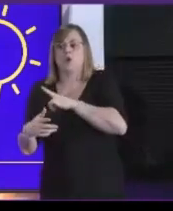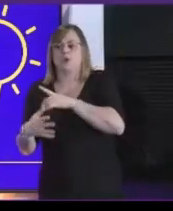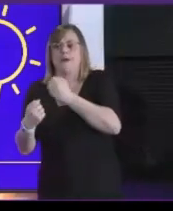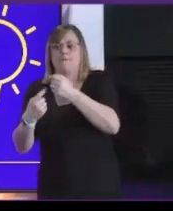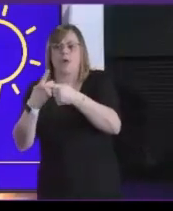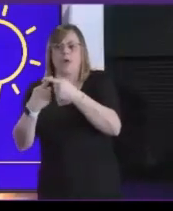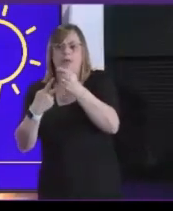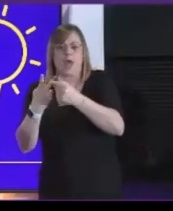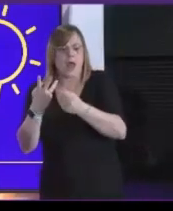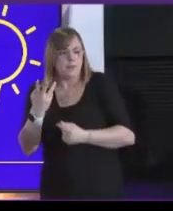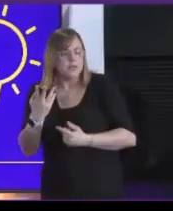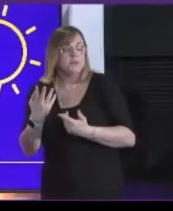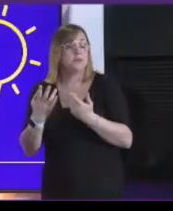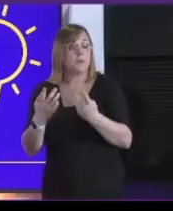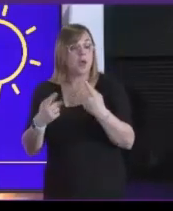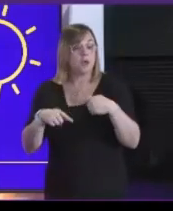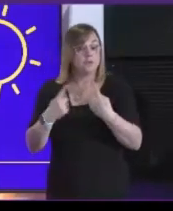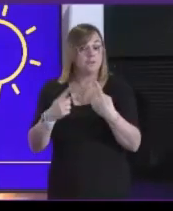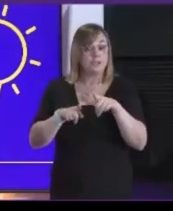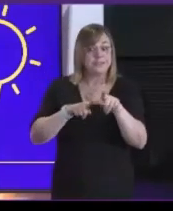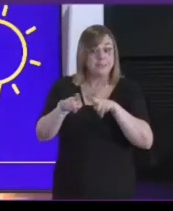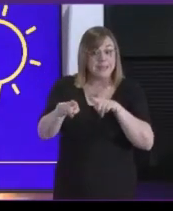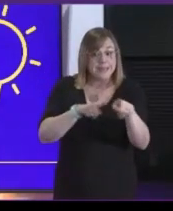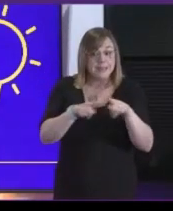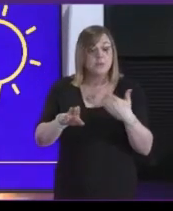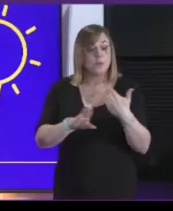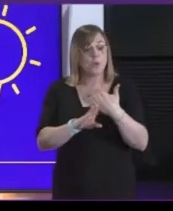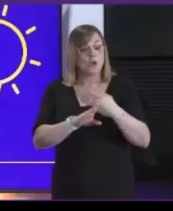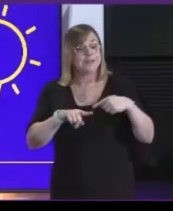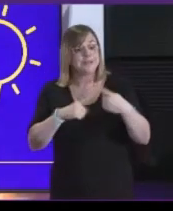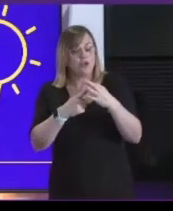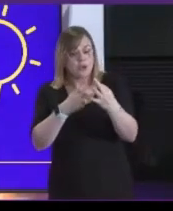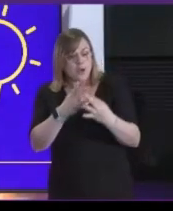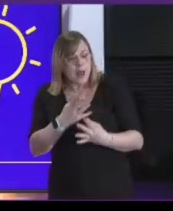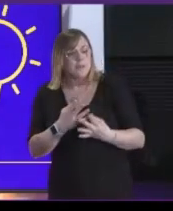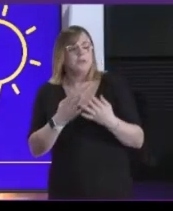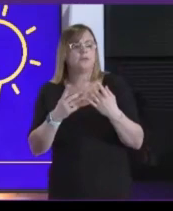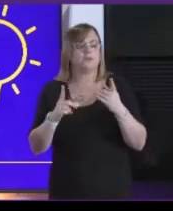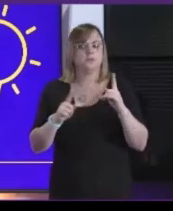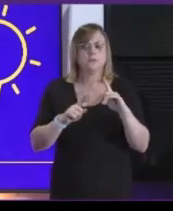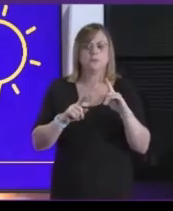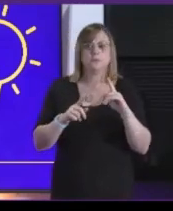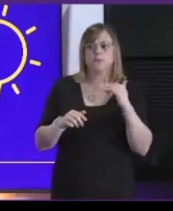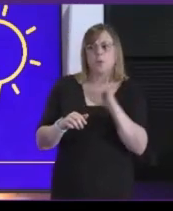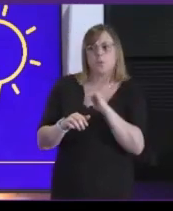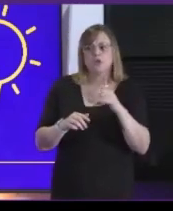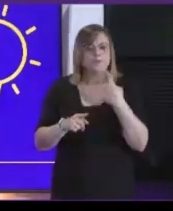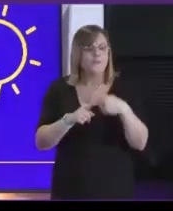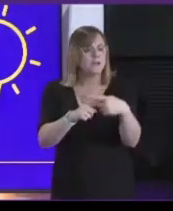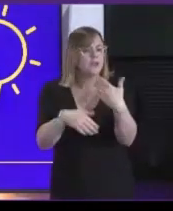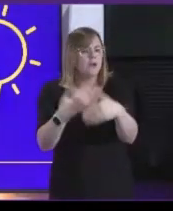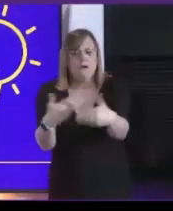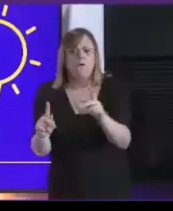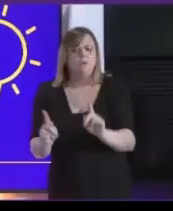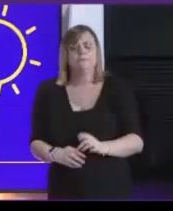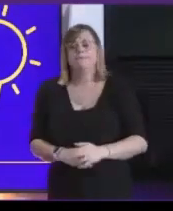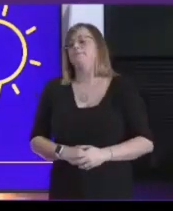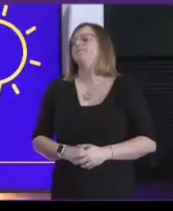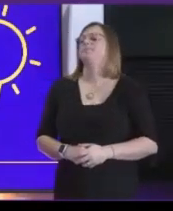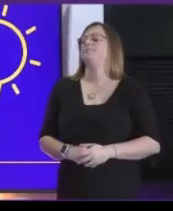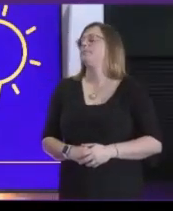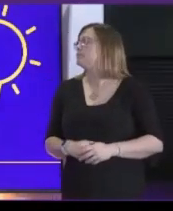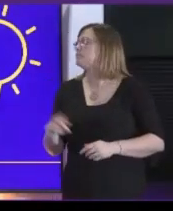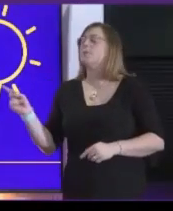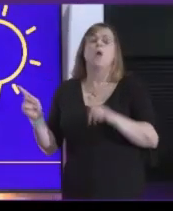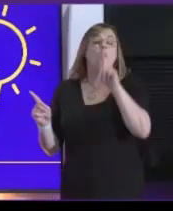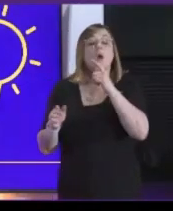it. Are there different speeds working, different elements working at different speeds? And yeah, we can't